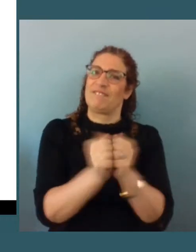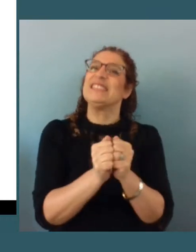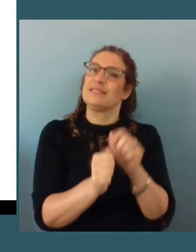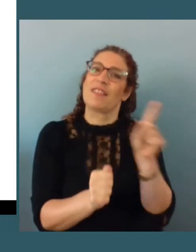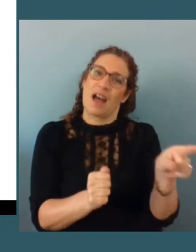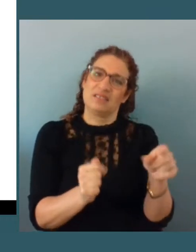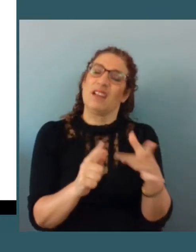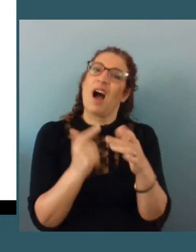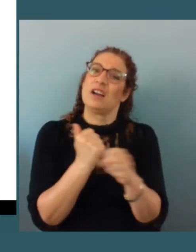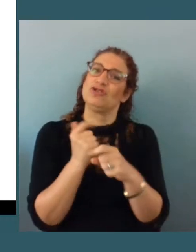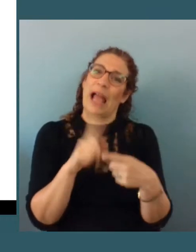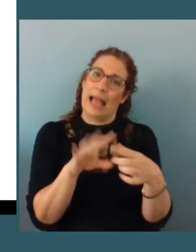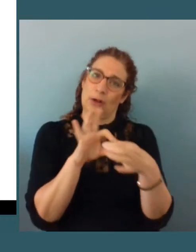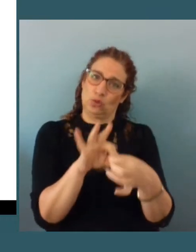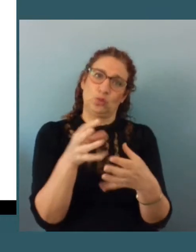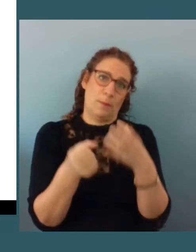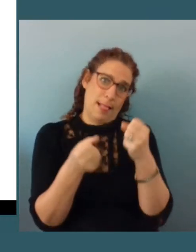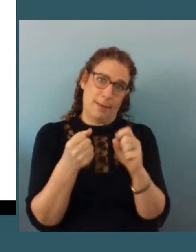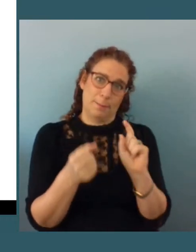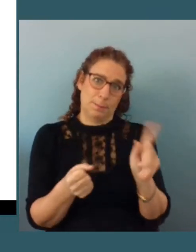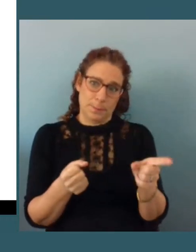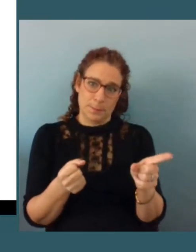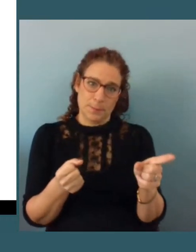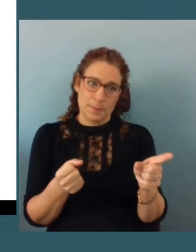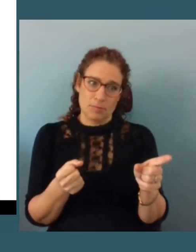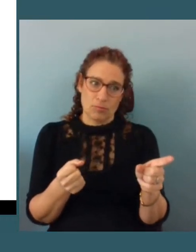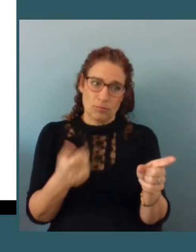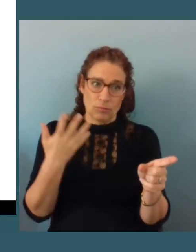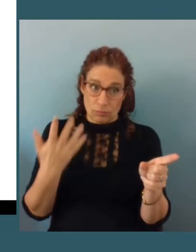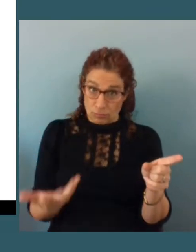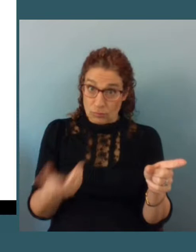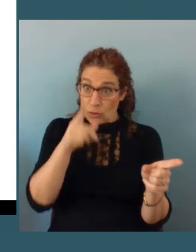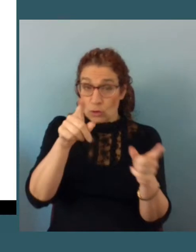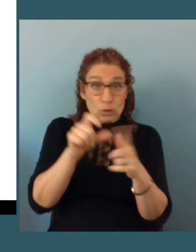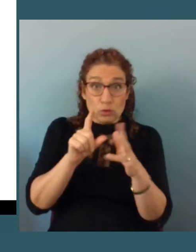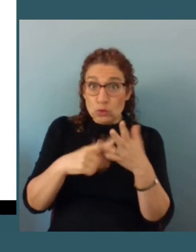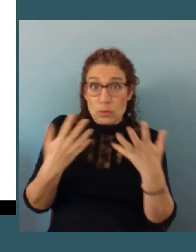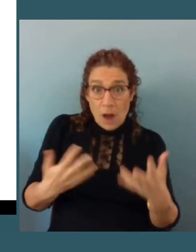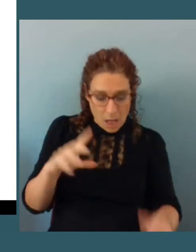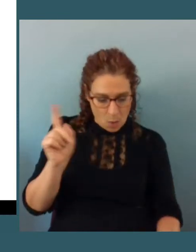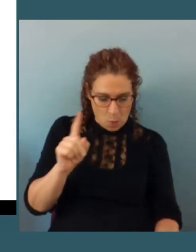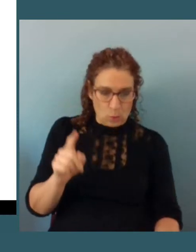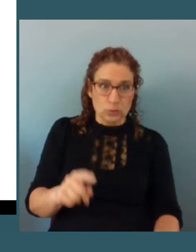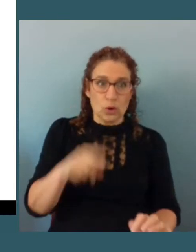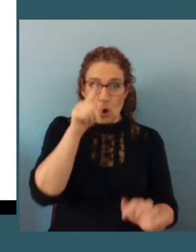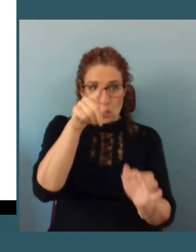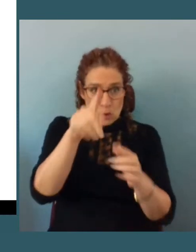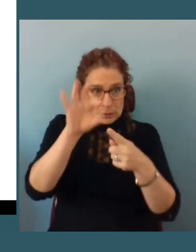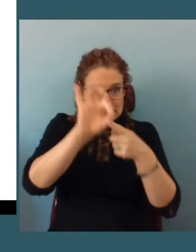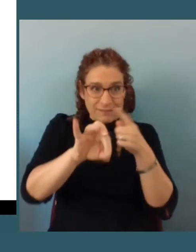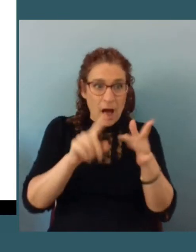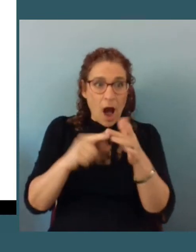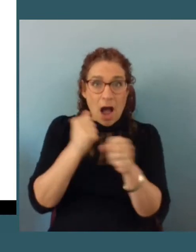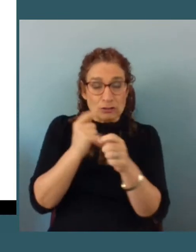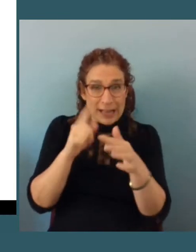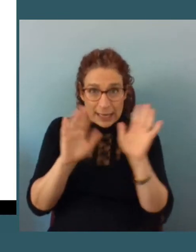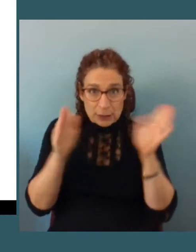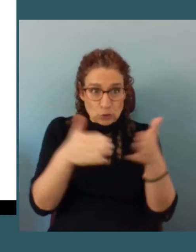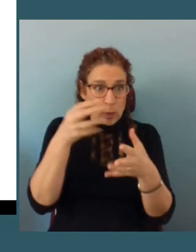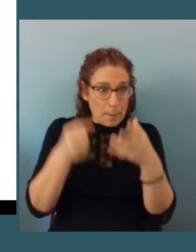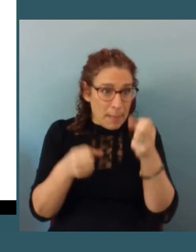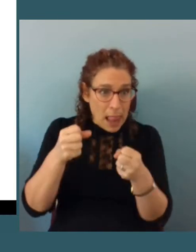So what do you do next? Do you do a specific IgE to milk? Do you say, well, we can't do a skin